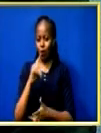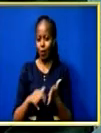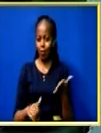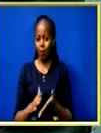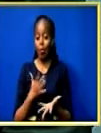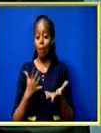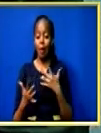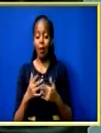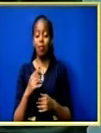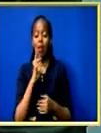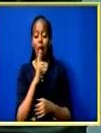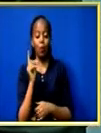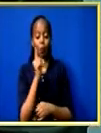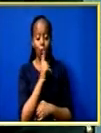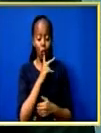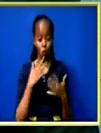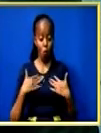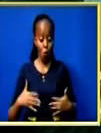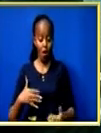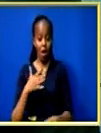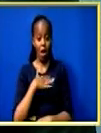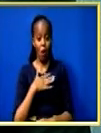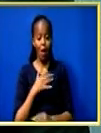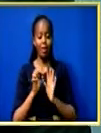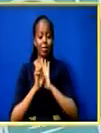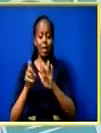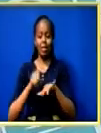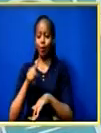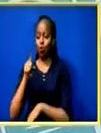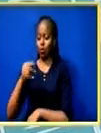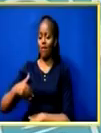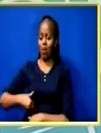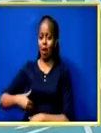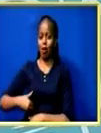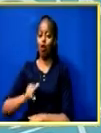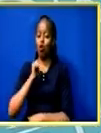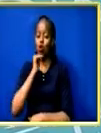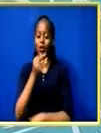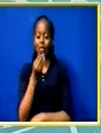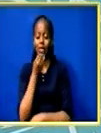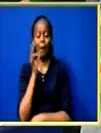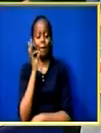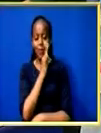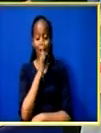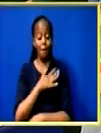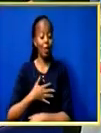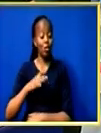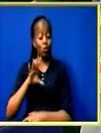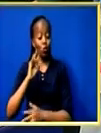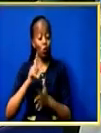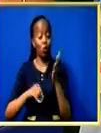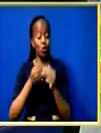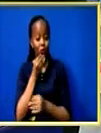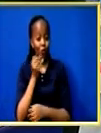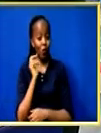Because maybe they're harmful to our bodies. Oh, yes. Yes. Especially when you're young, the way you're young. You should not. You should be choosy. Don't just eat